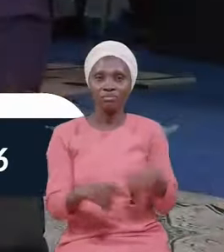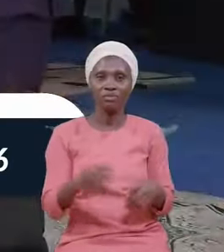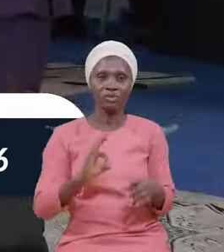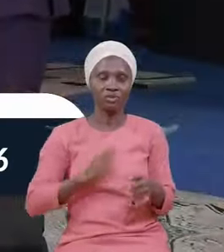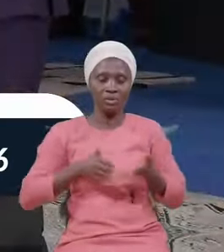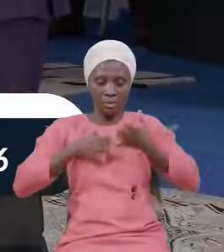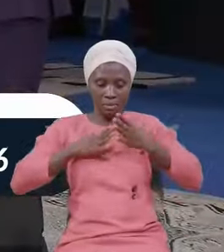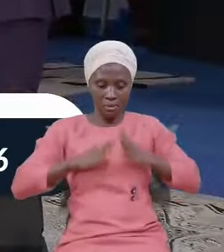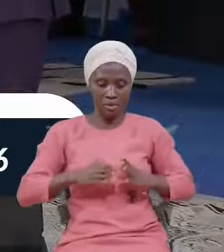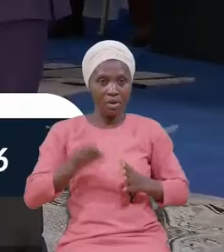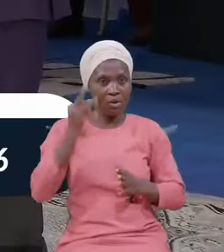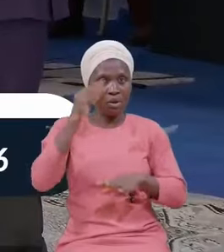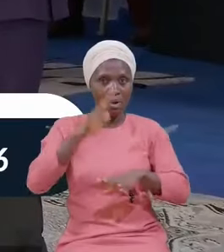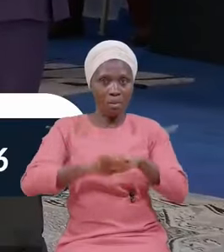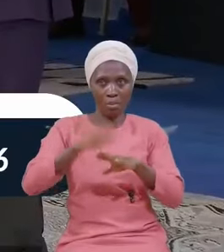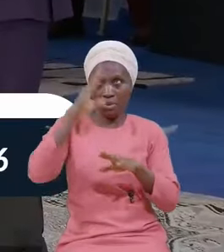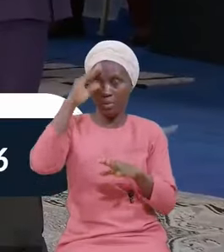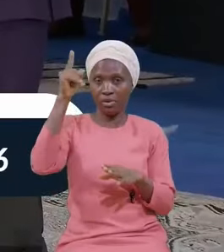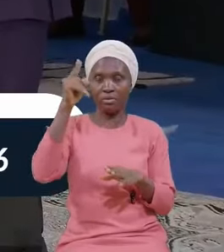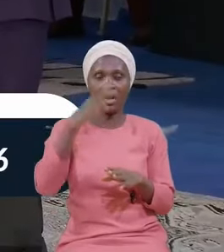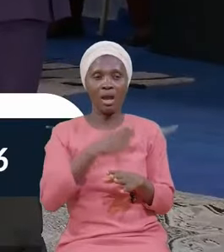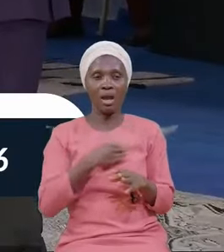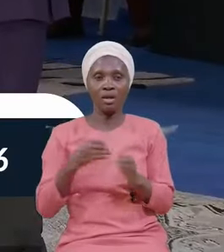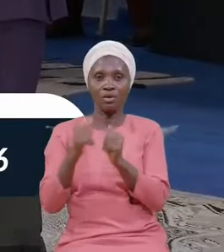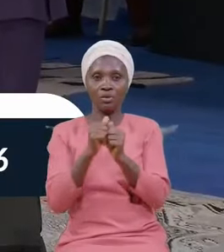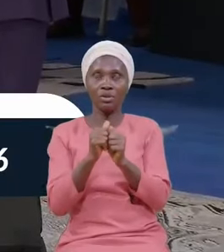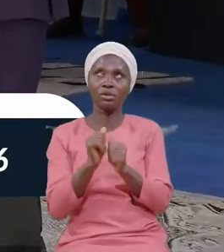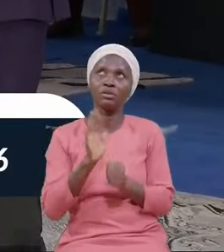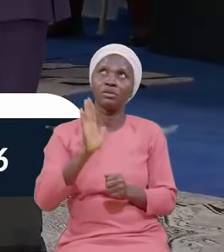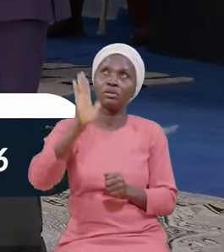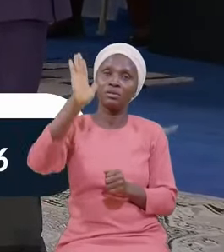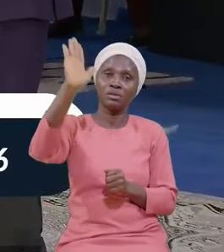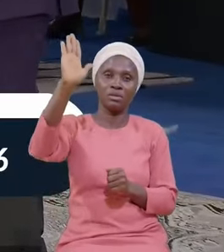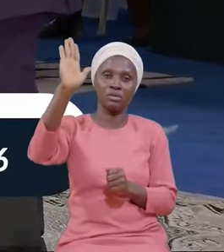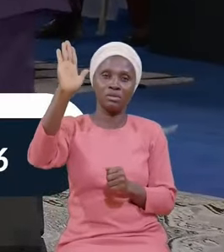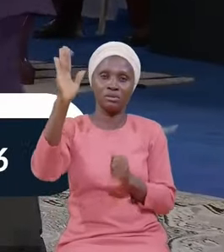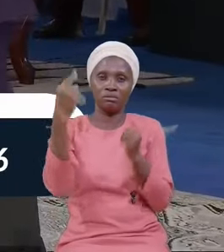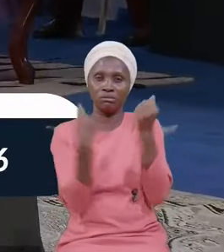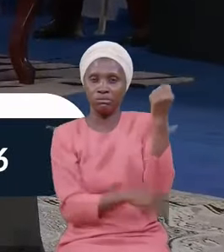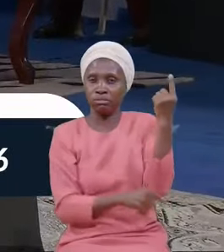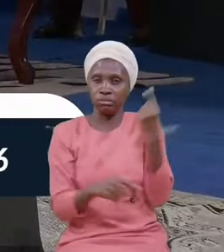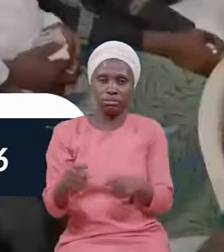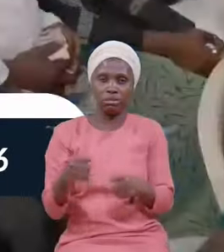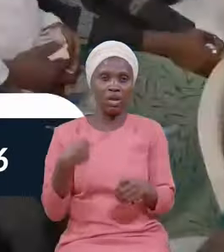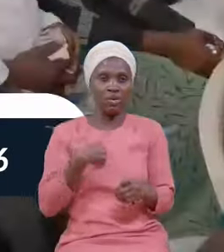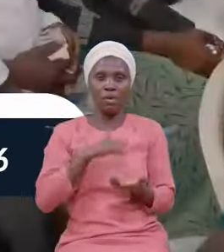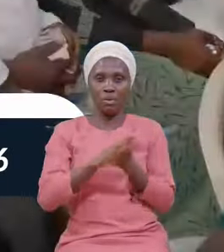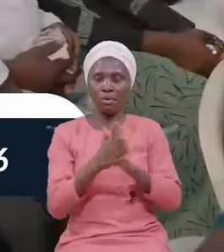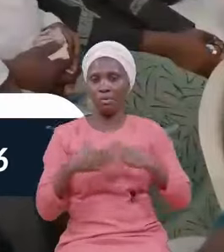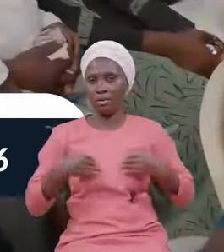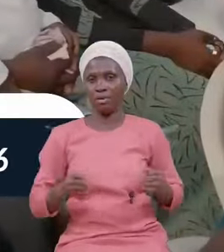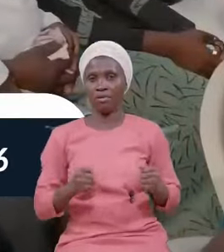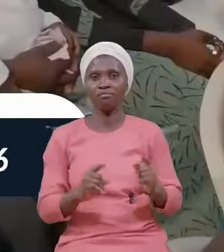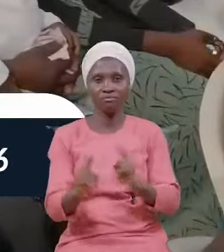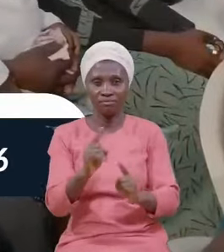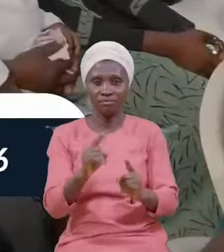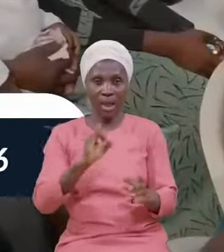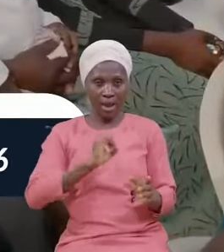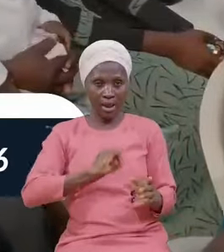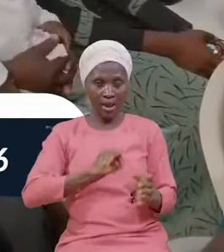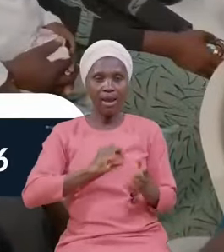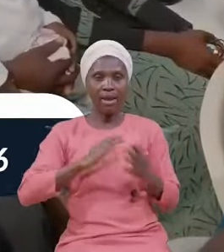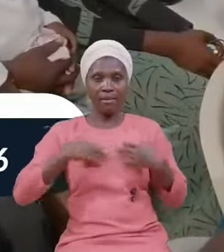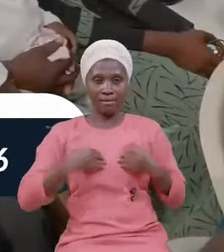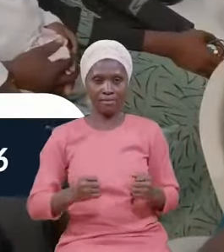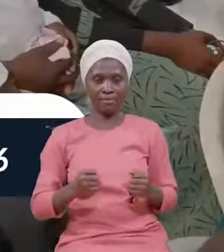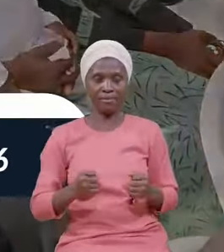with his stries were healed I am healed then in verse 12 it tells